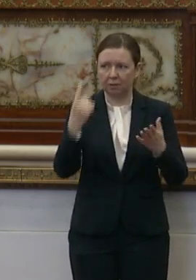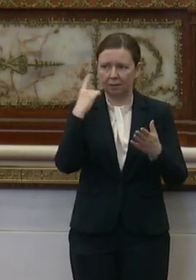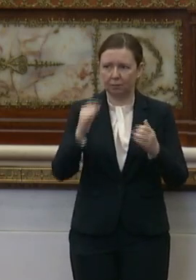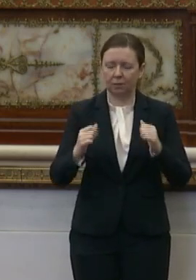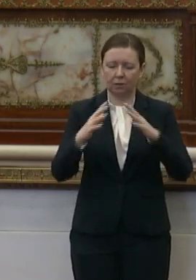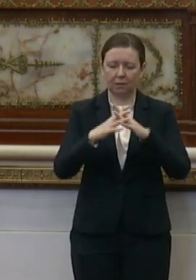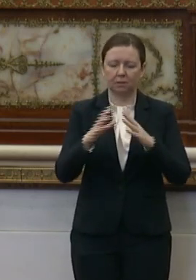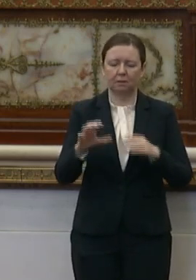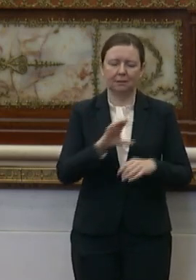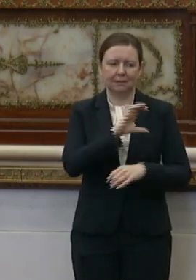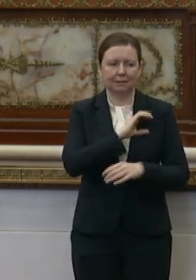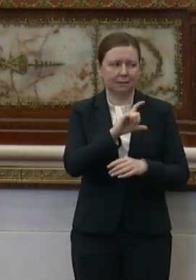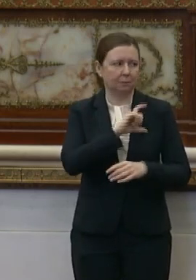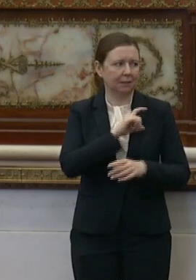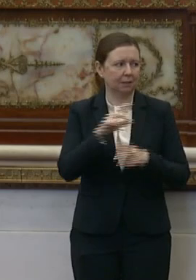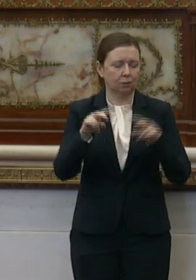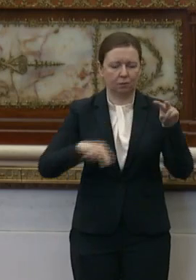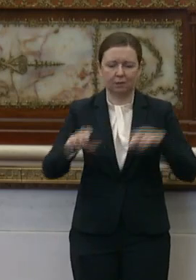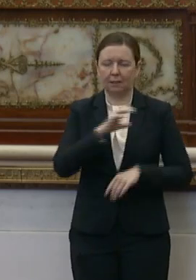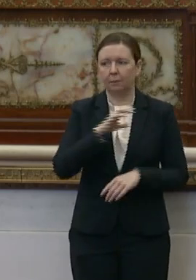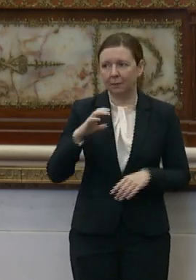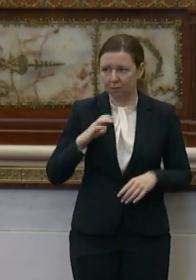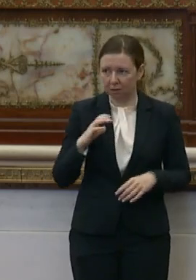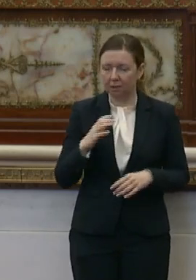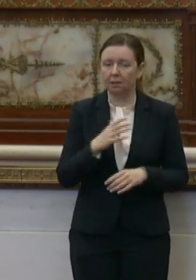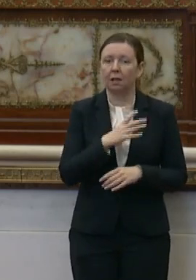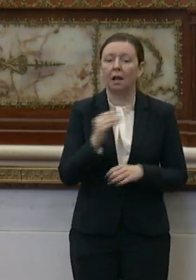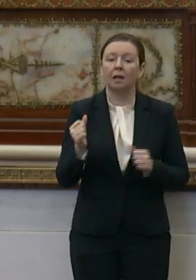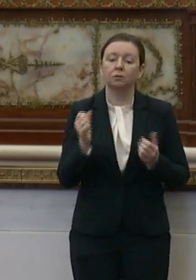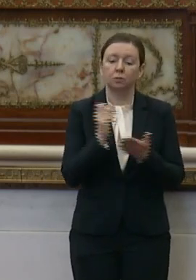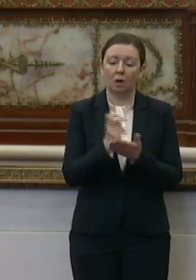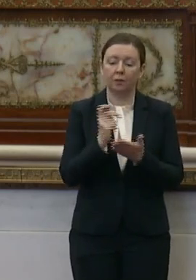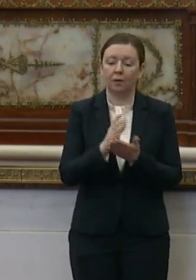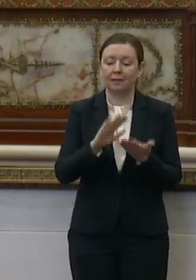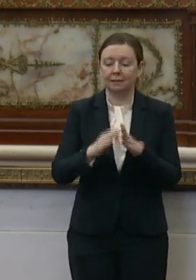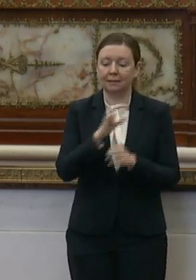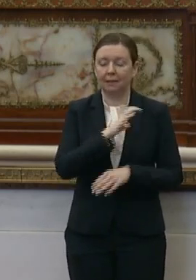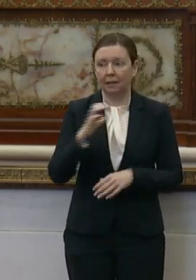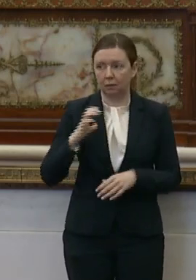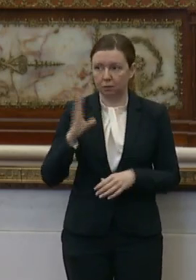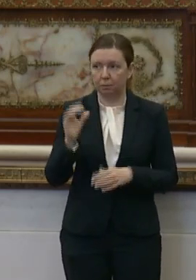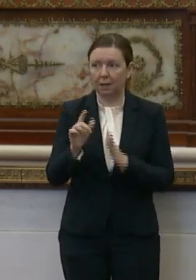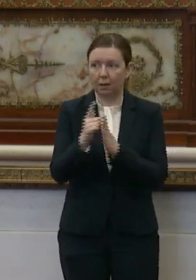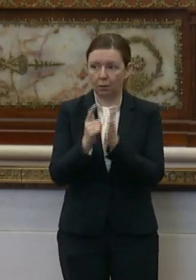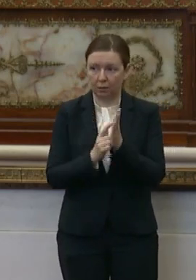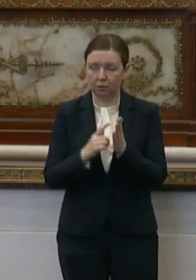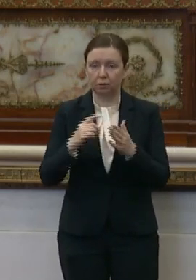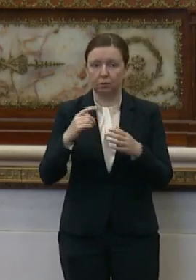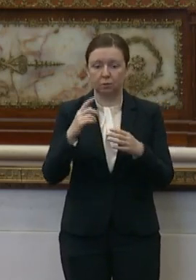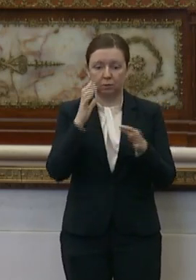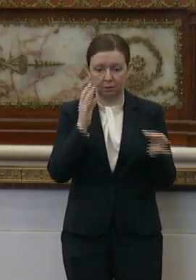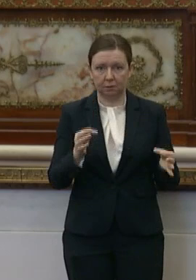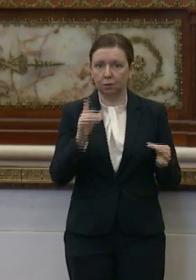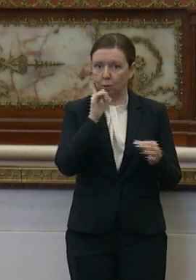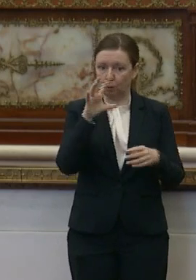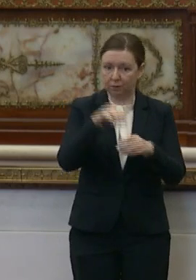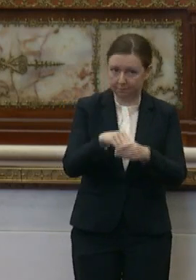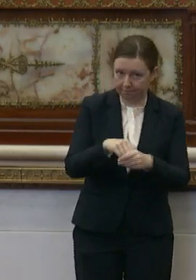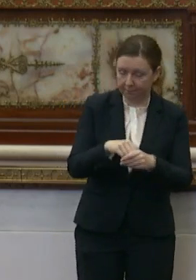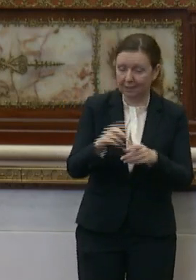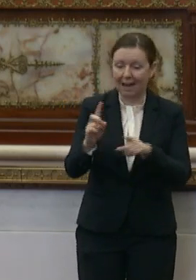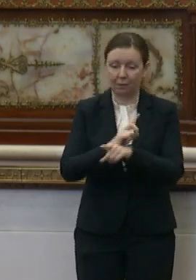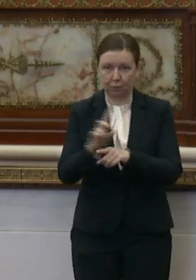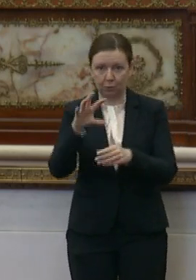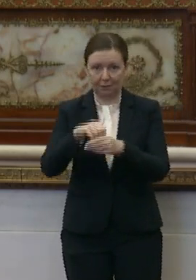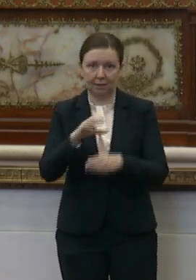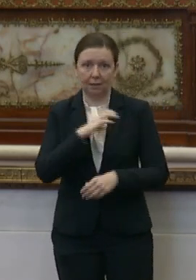creation of a Citizens Police Oversight Commission, and to authorize City Council by ordinance to determine the composition, powers, and duties of the